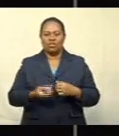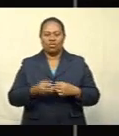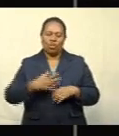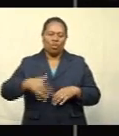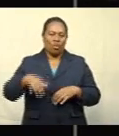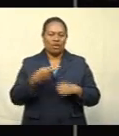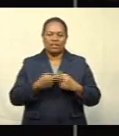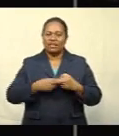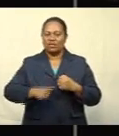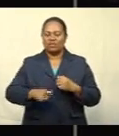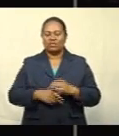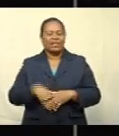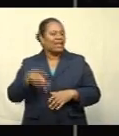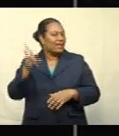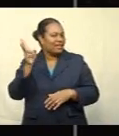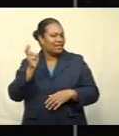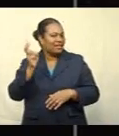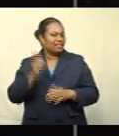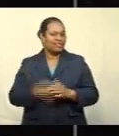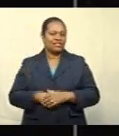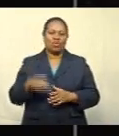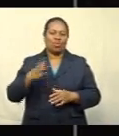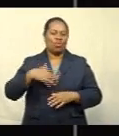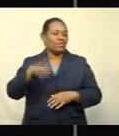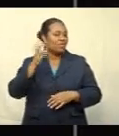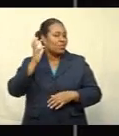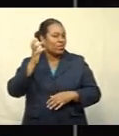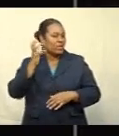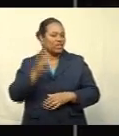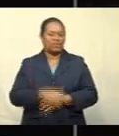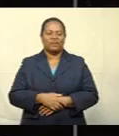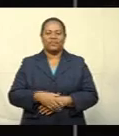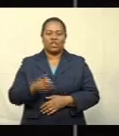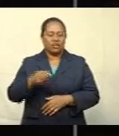as well as listen to FBC's 6 radio stations. That's